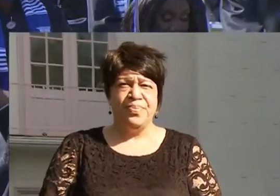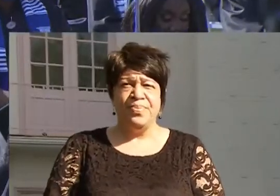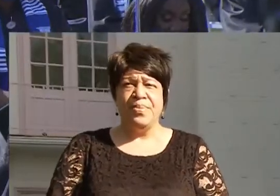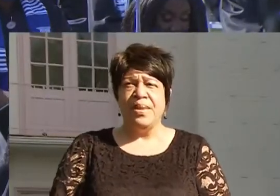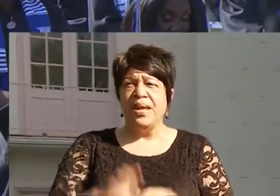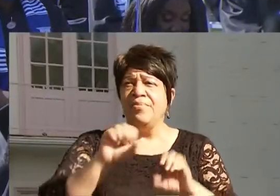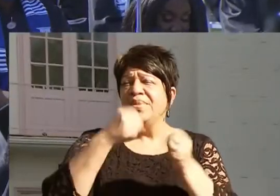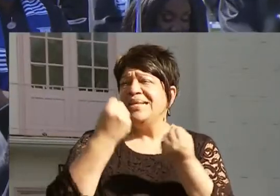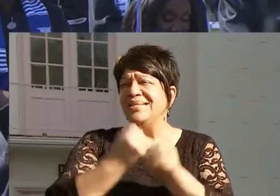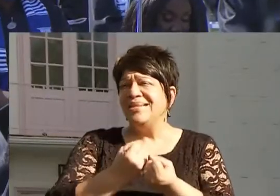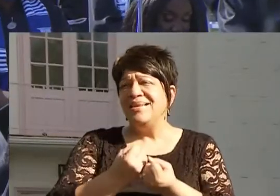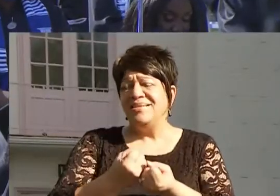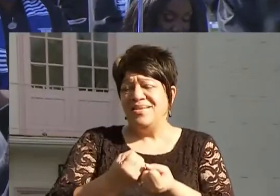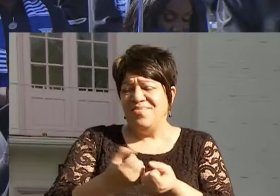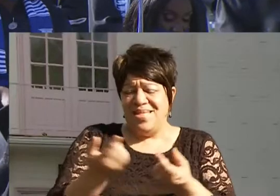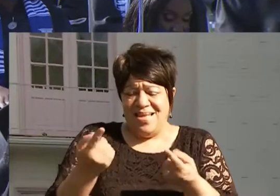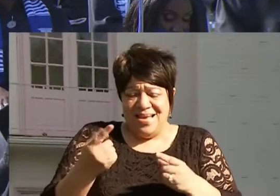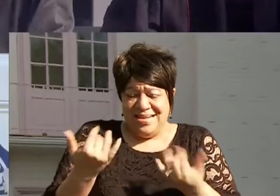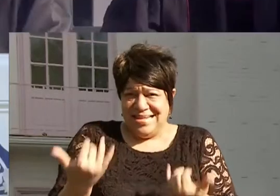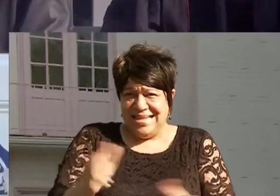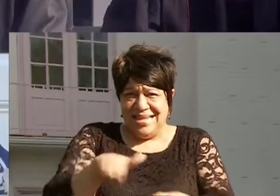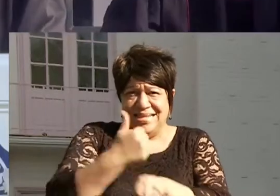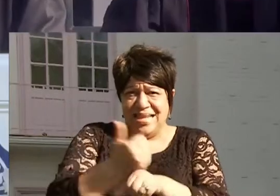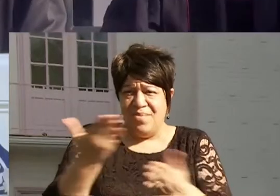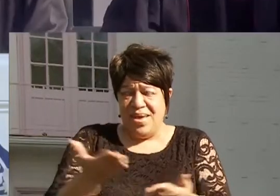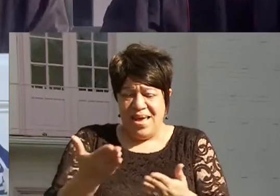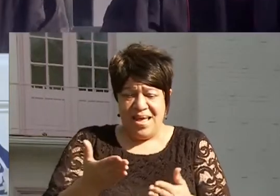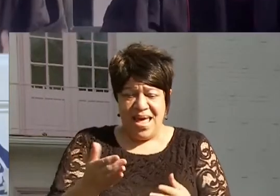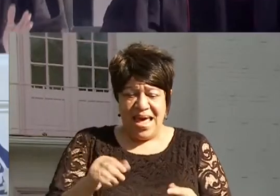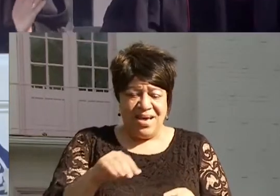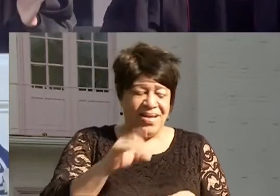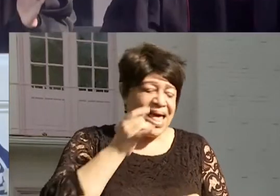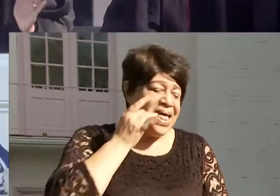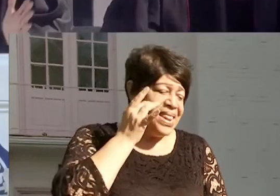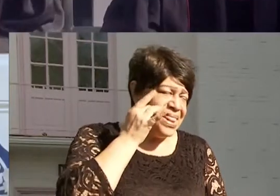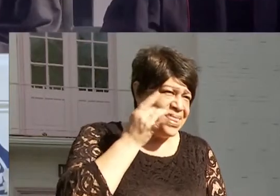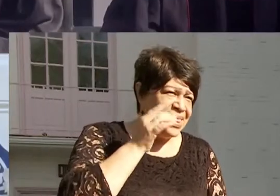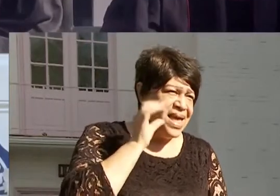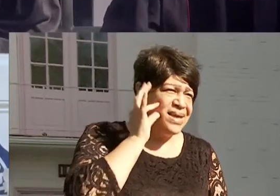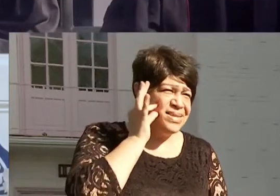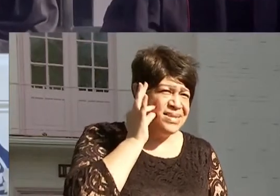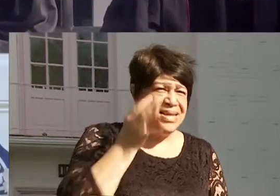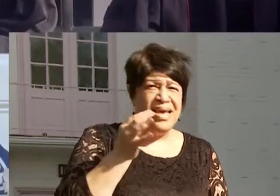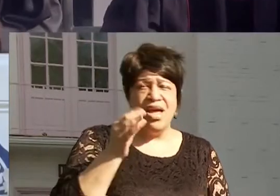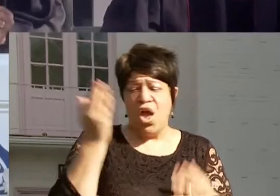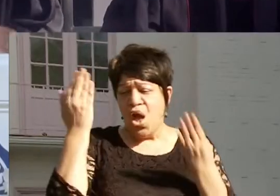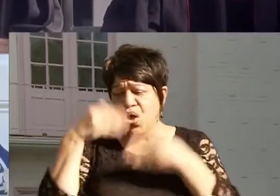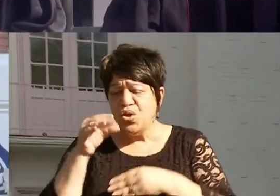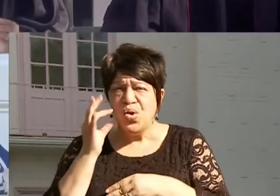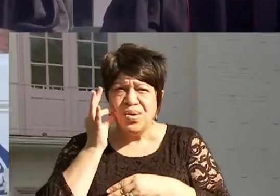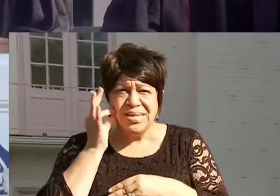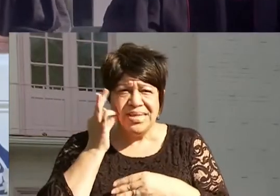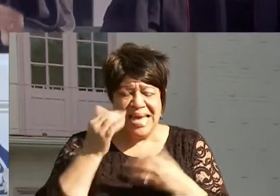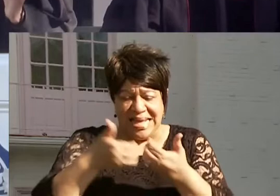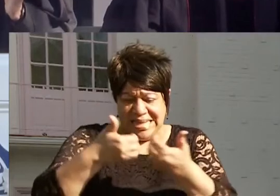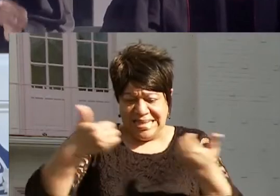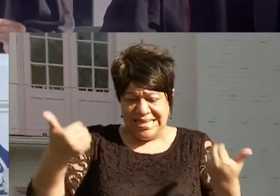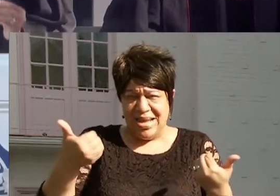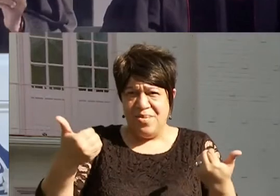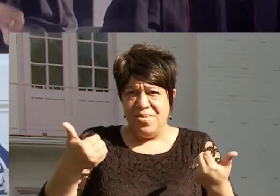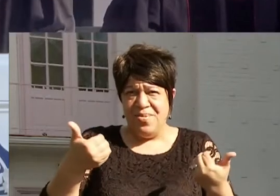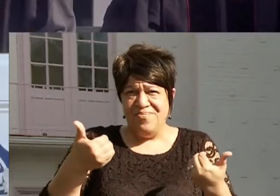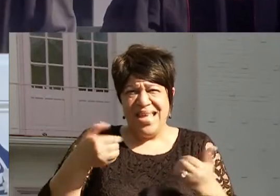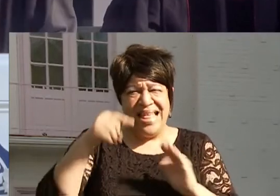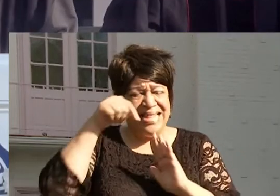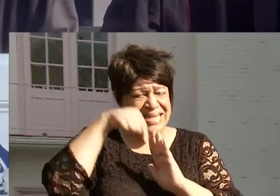The system's in place to keep light skin and dark skin separated by worth, deeply permeate the